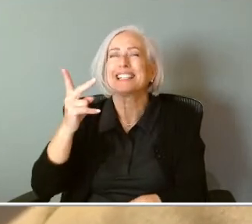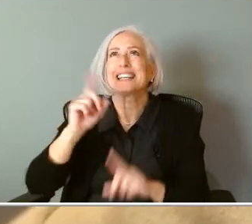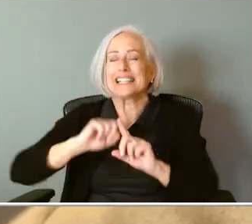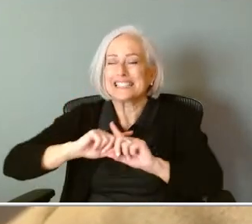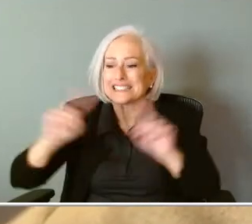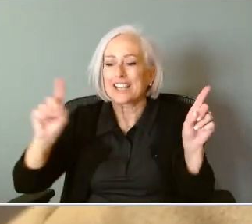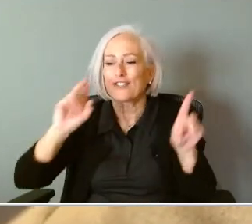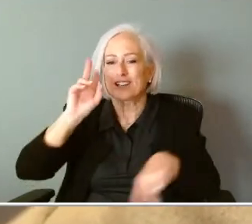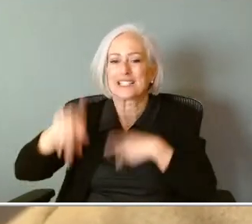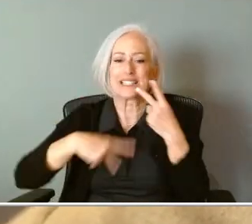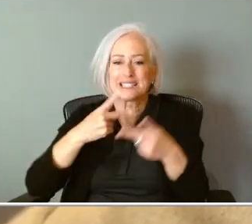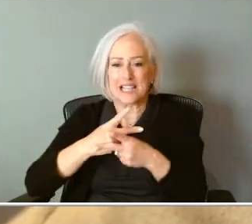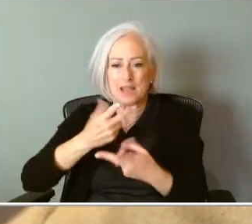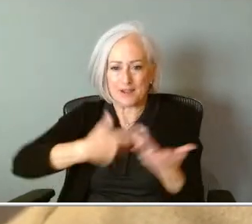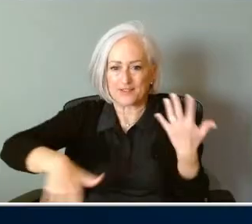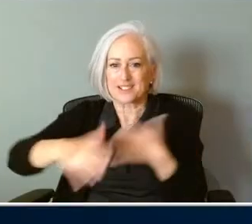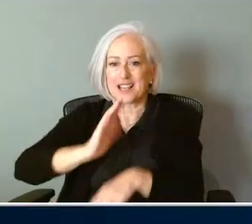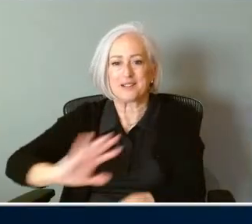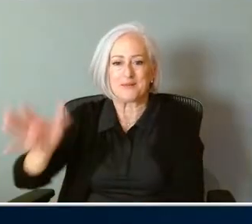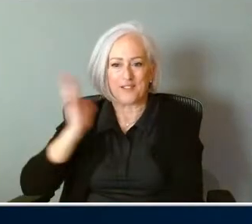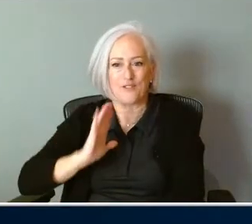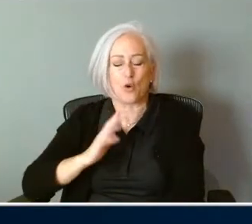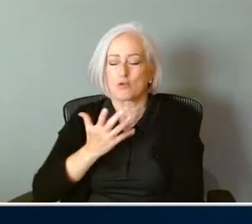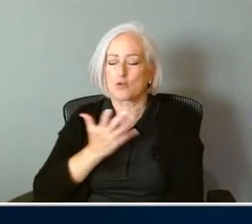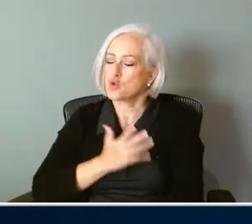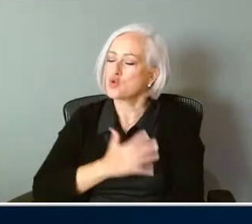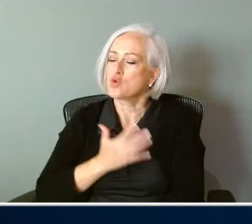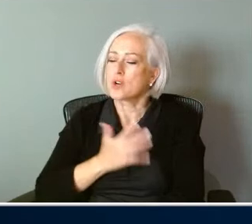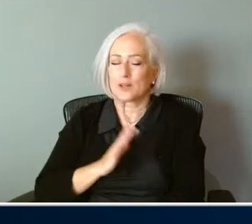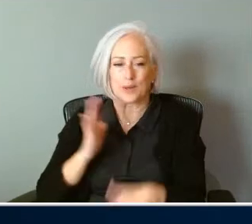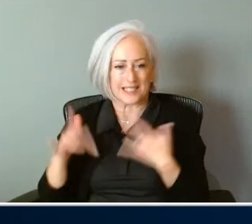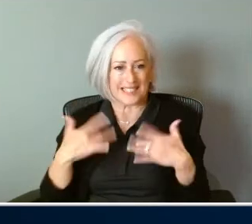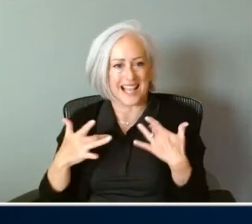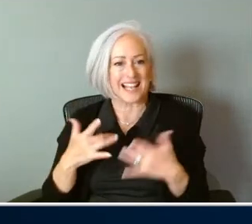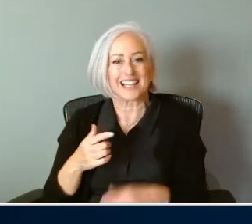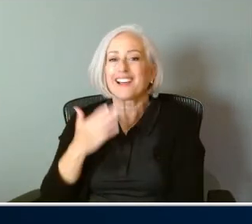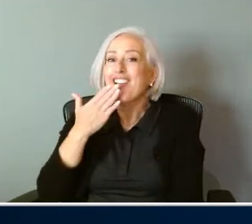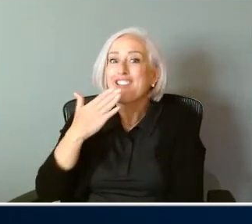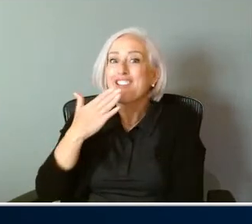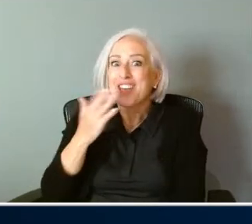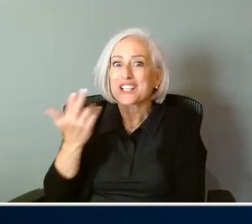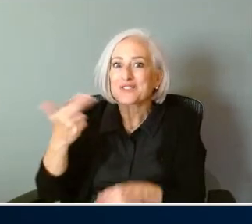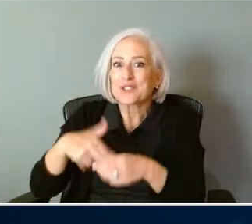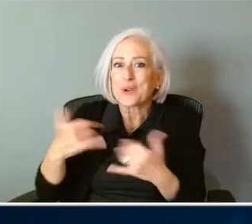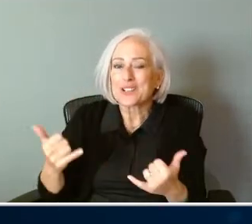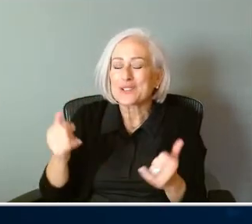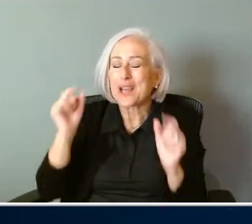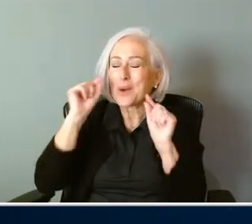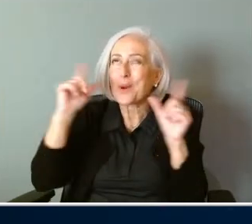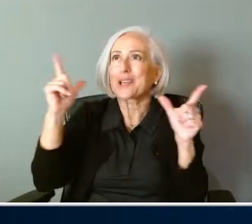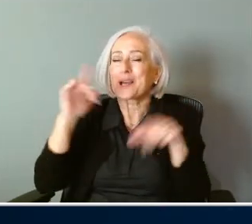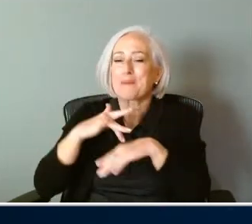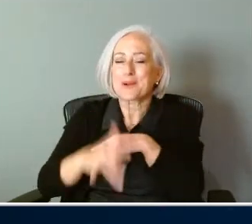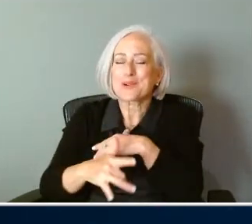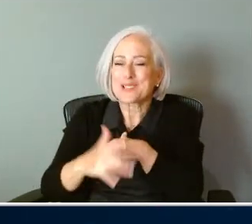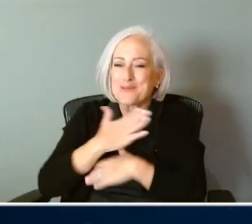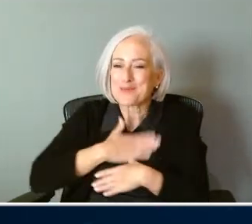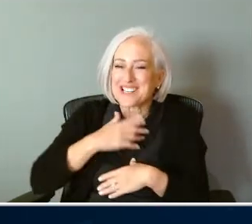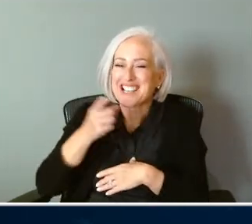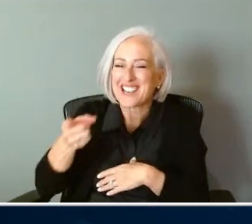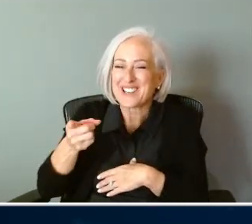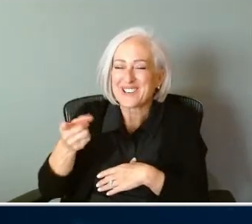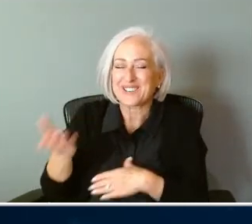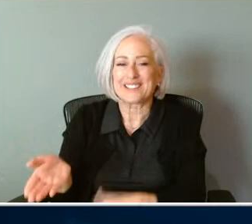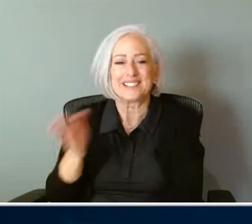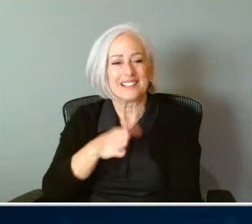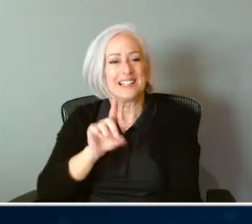society now than we have in the past. Very excited. Thanks for being with us up and early. We appreciate you. Yeah, Dr. Jensen, screenings are